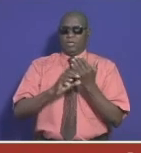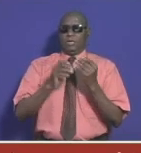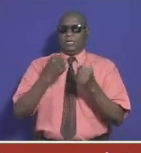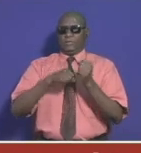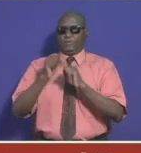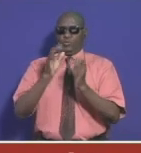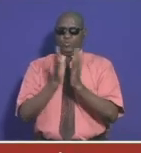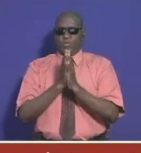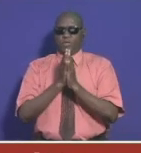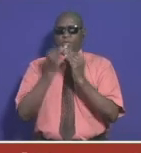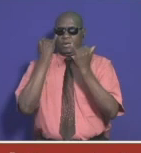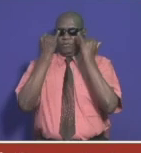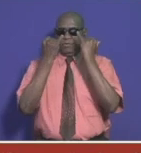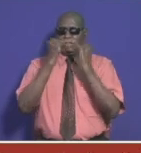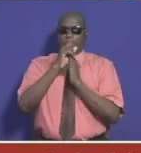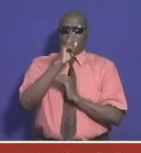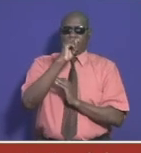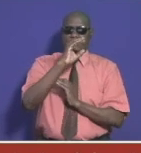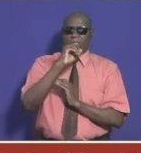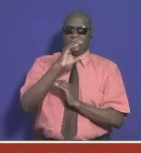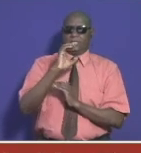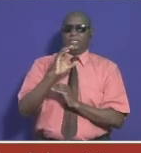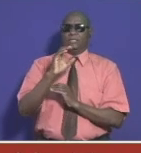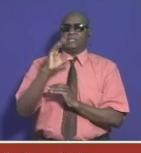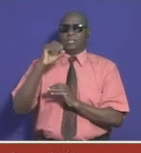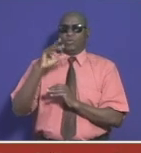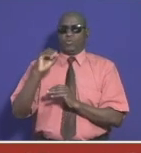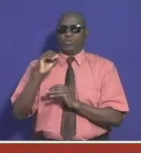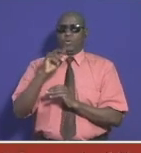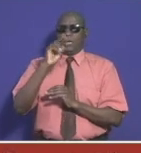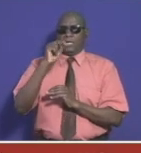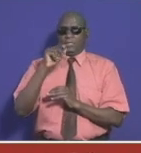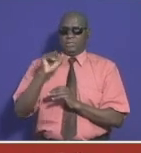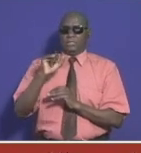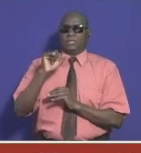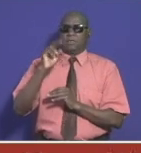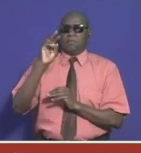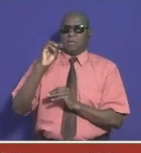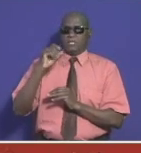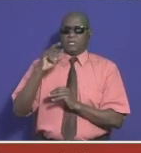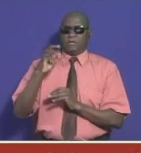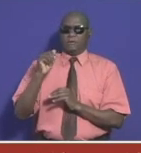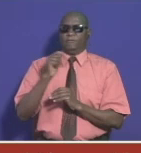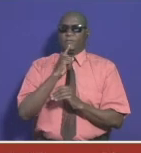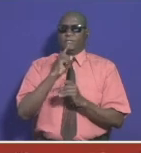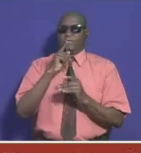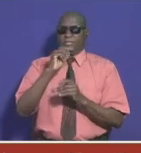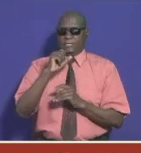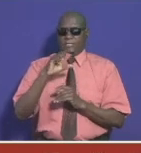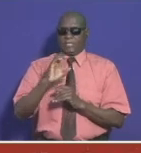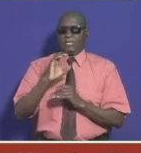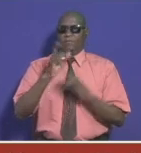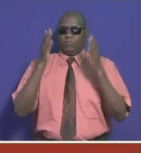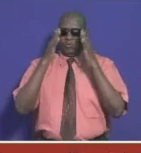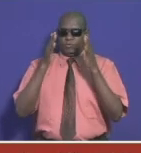Speaking during the event, TSC CEO Nancy Macharia said that the TSC is fully committed to ensuring the